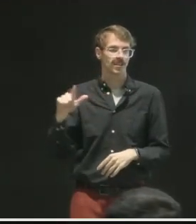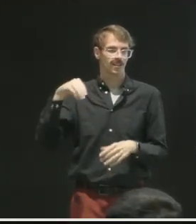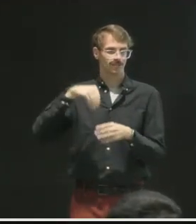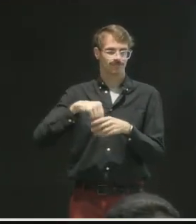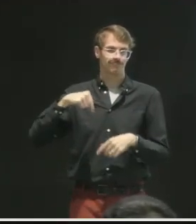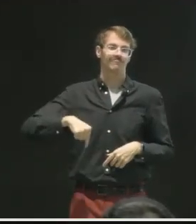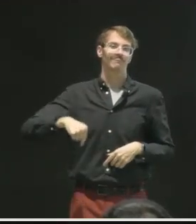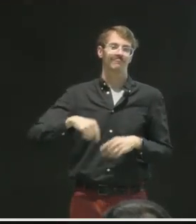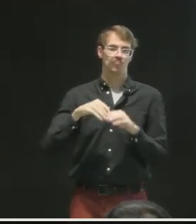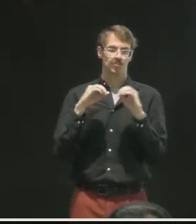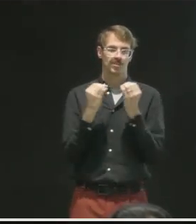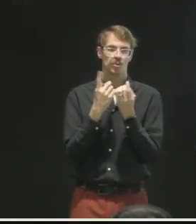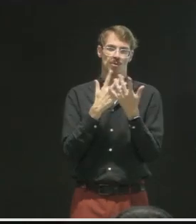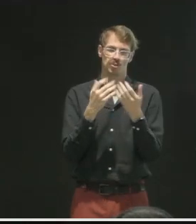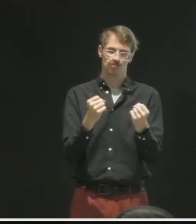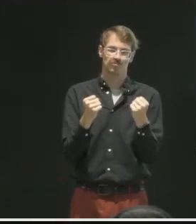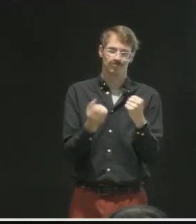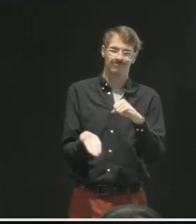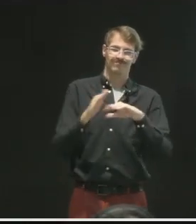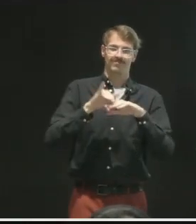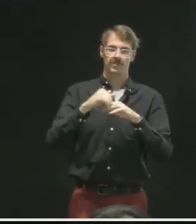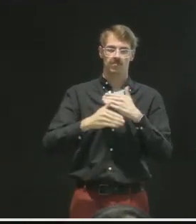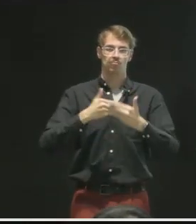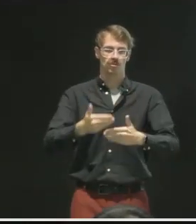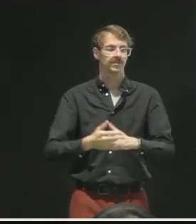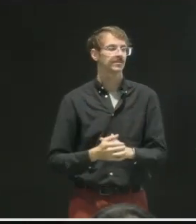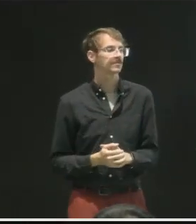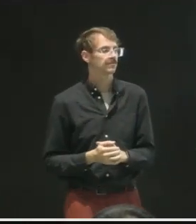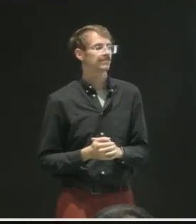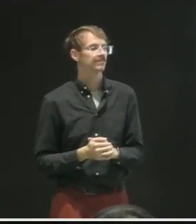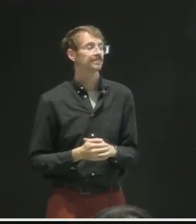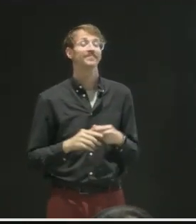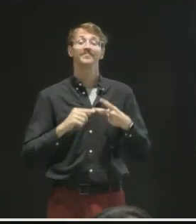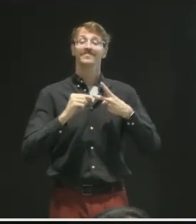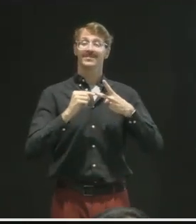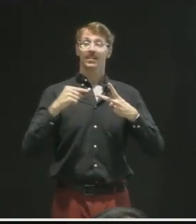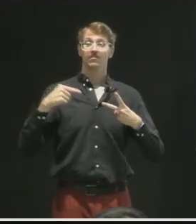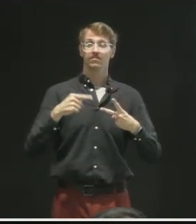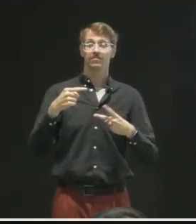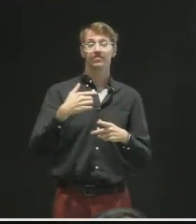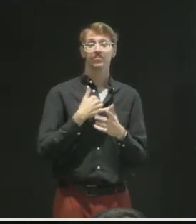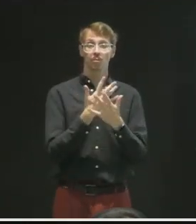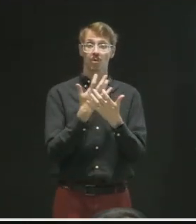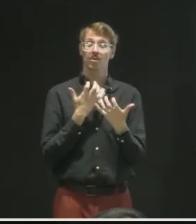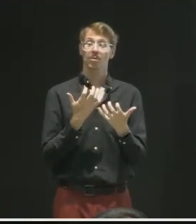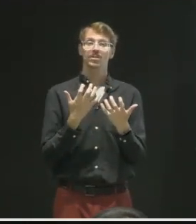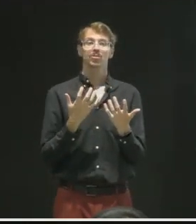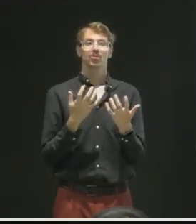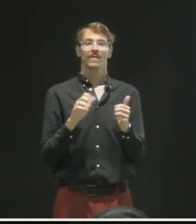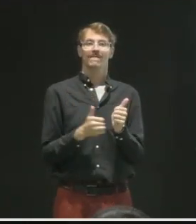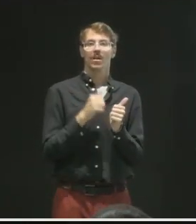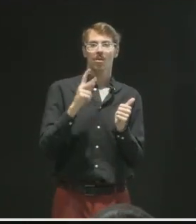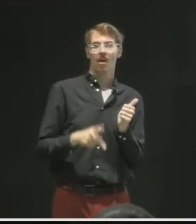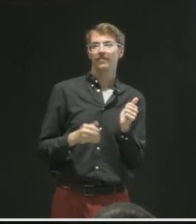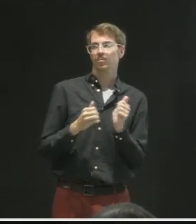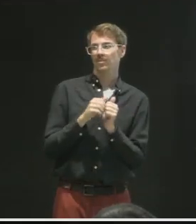strengthen that process. So regarding the second point, we would like to further collaborate with other development